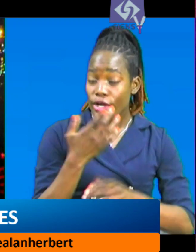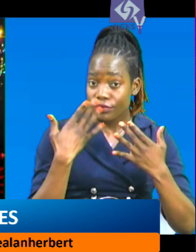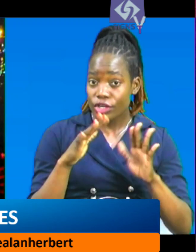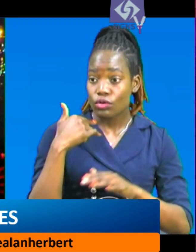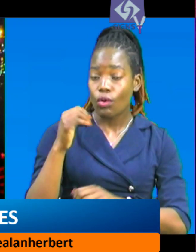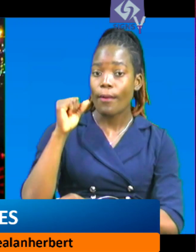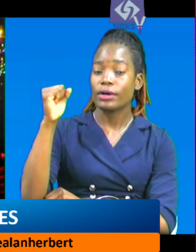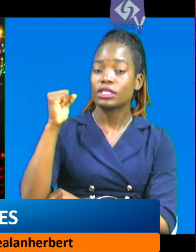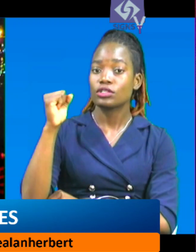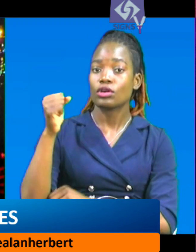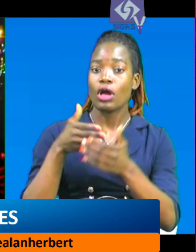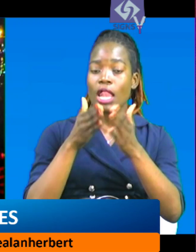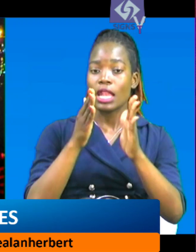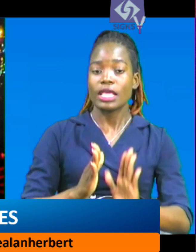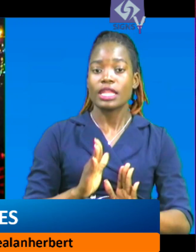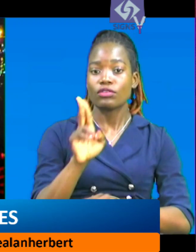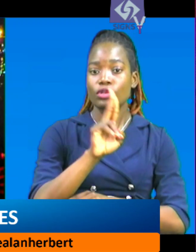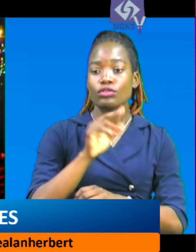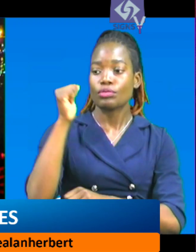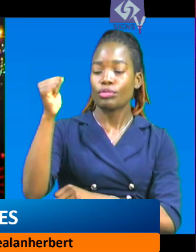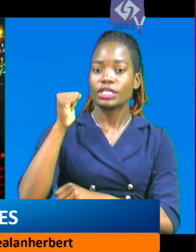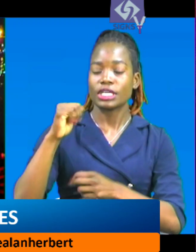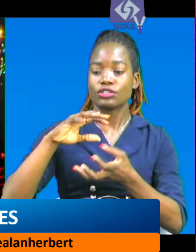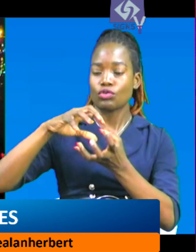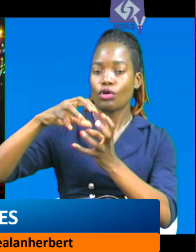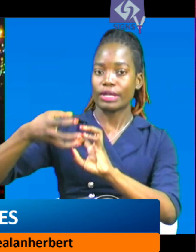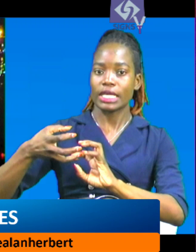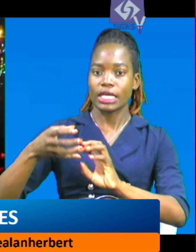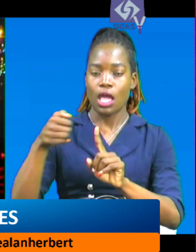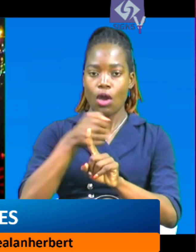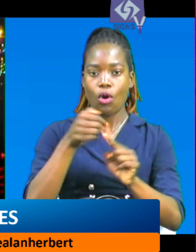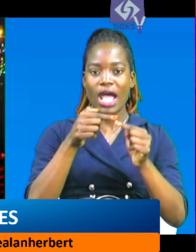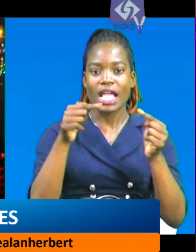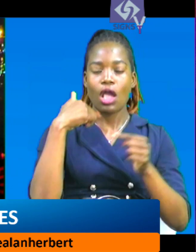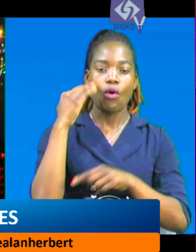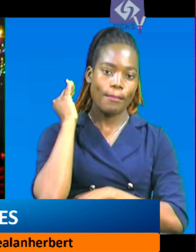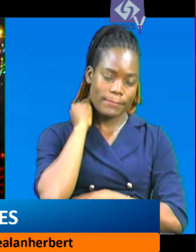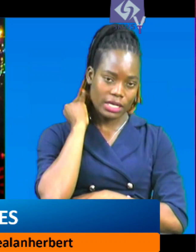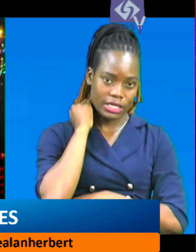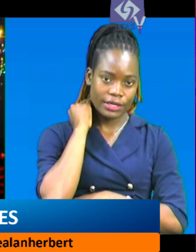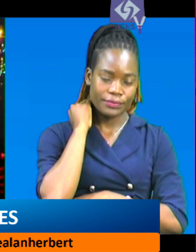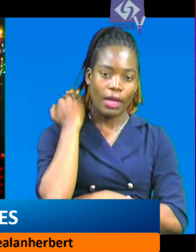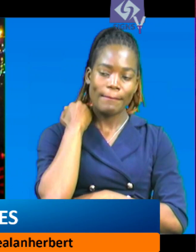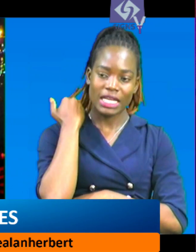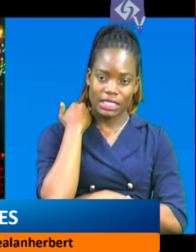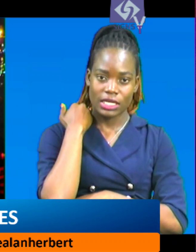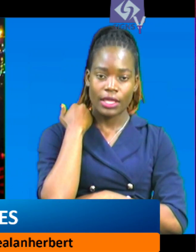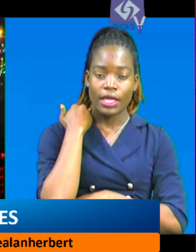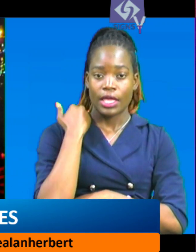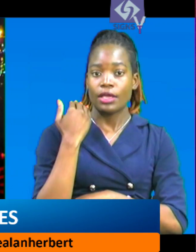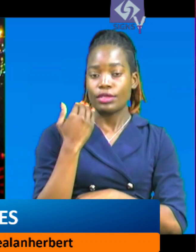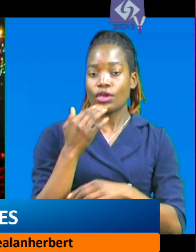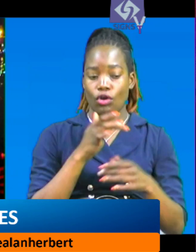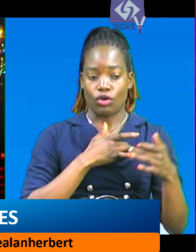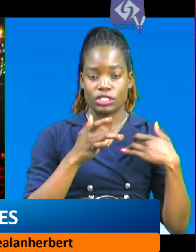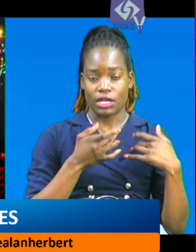warning to political leaders who will use politics to complicate war against banditry. Kindiki, who expressed concerns with the